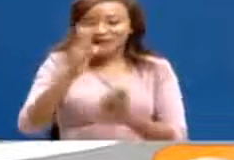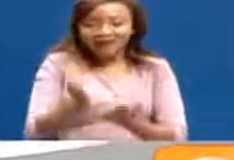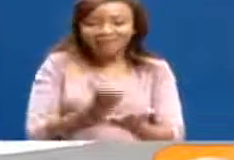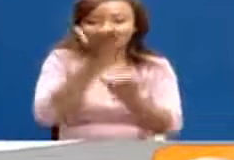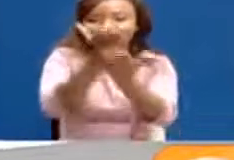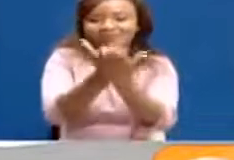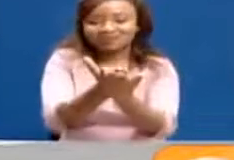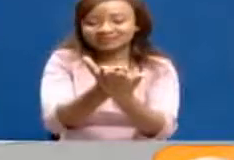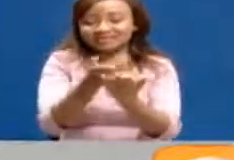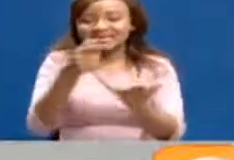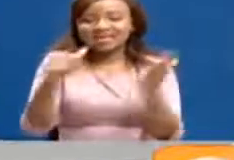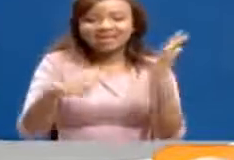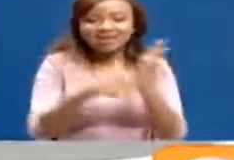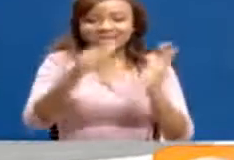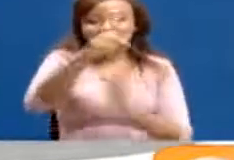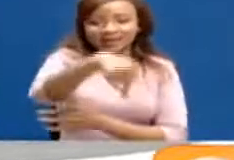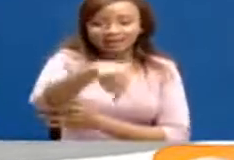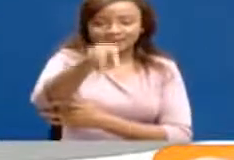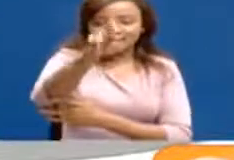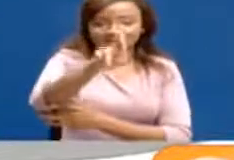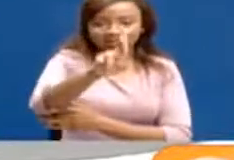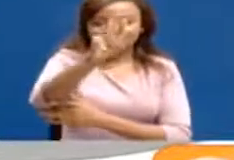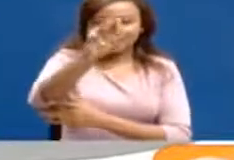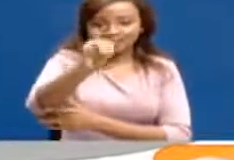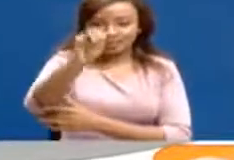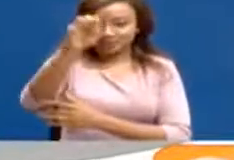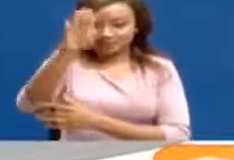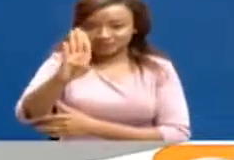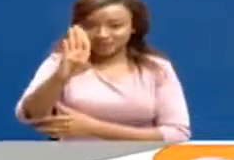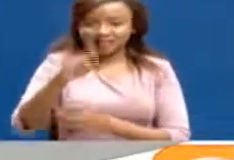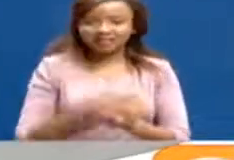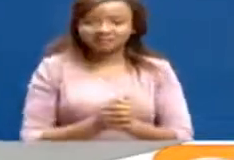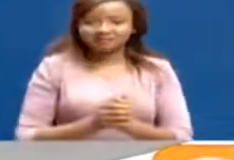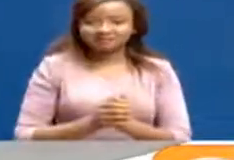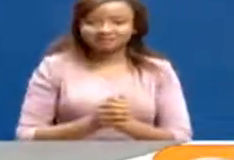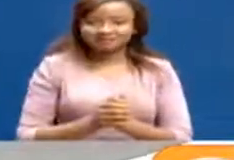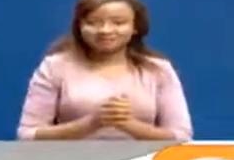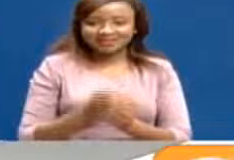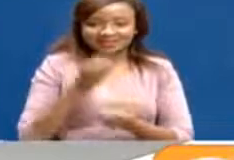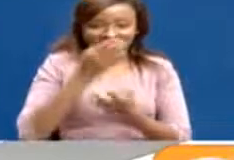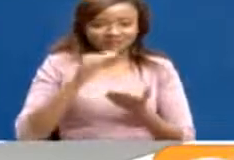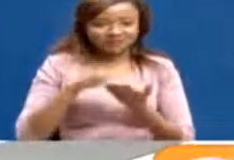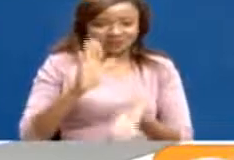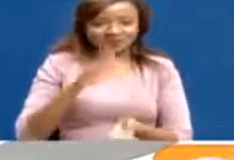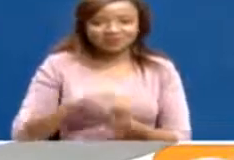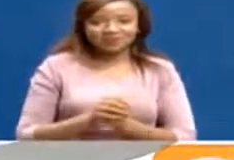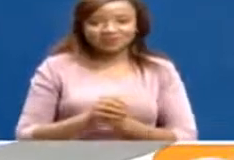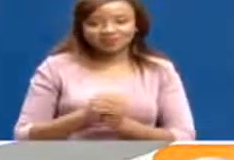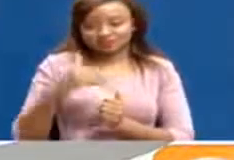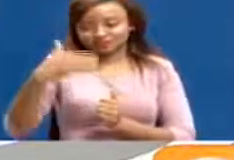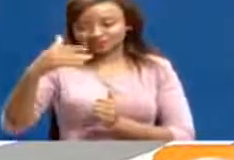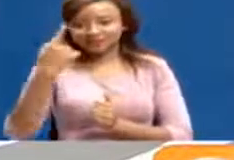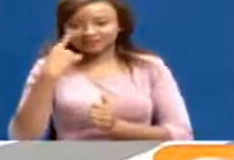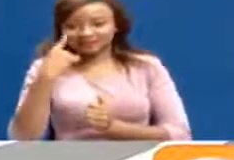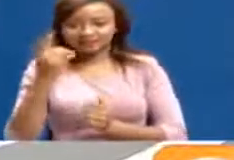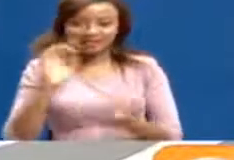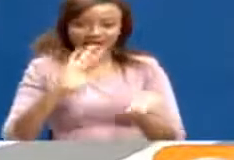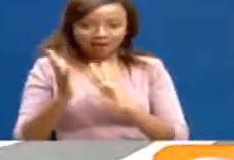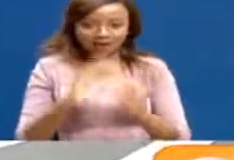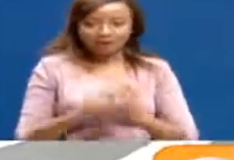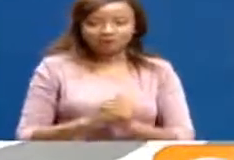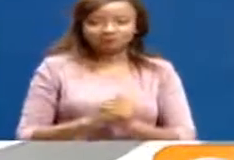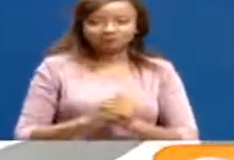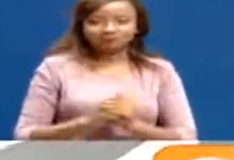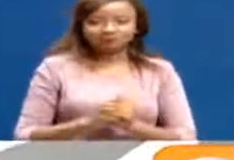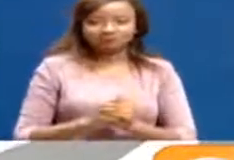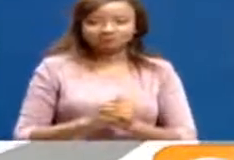It's called the Pandemic Rescue and Management Bill. Stay tuned for more of that. in future broadcasts. We'll be telling you more about it in the